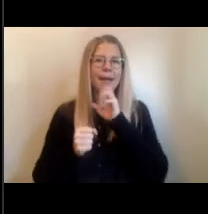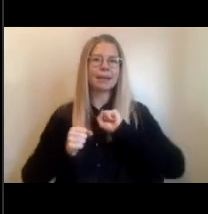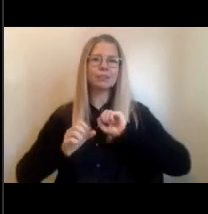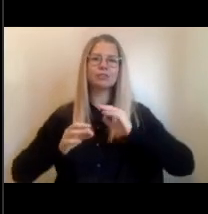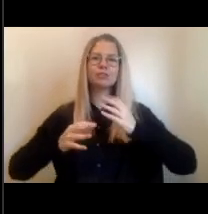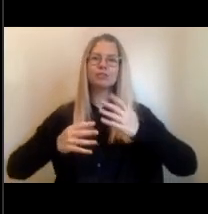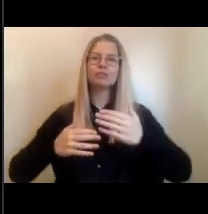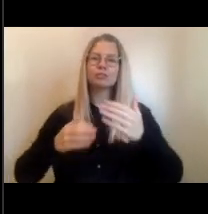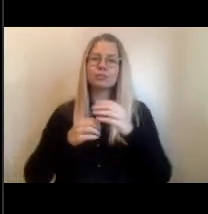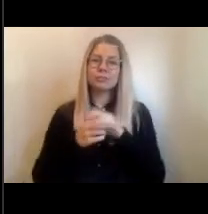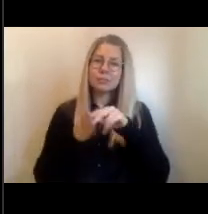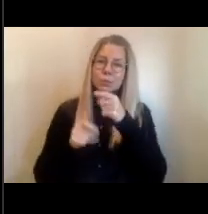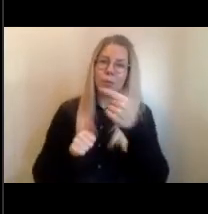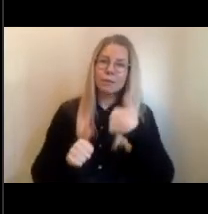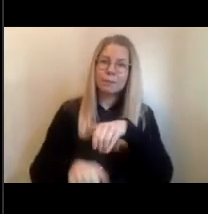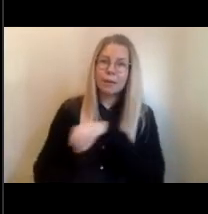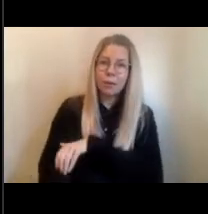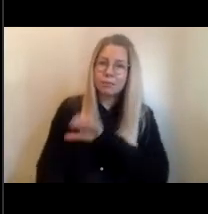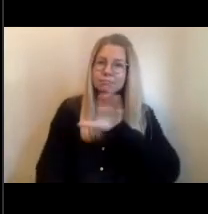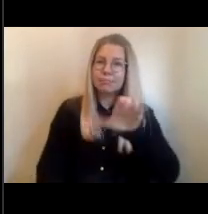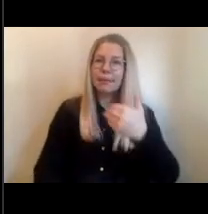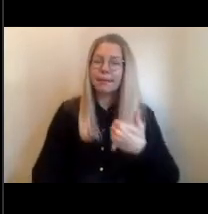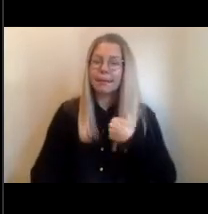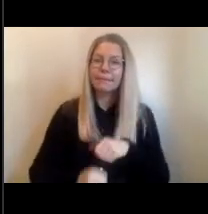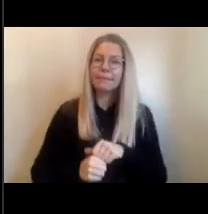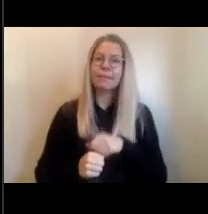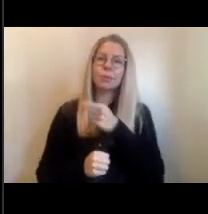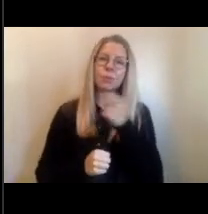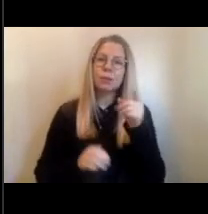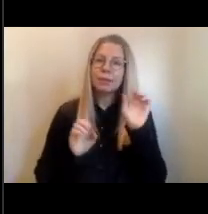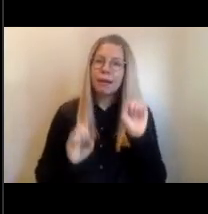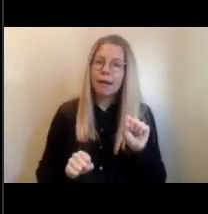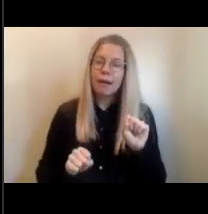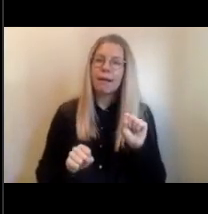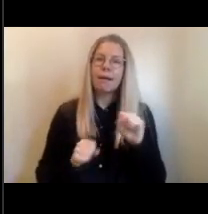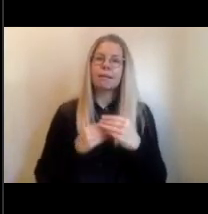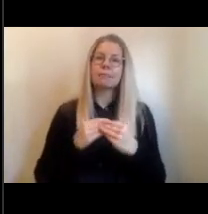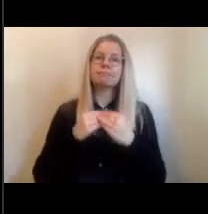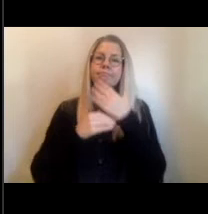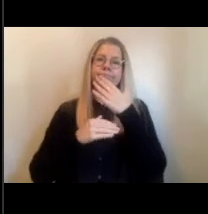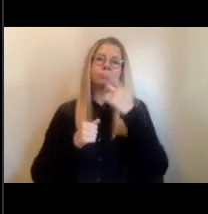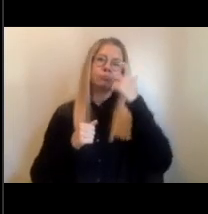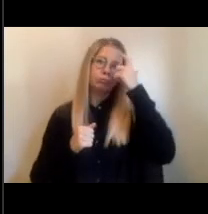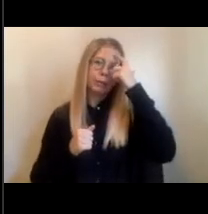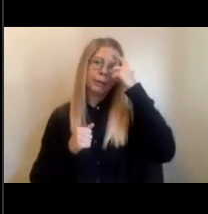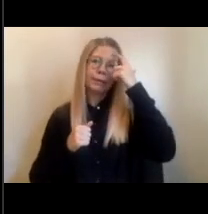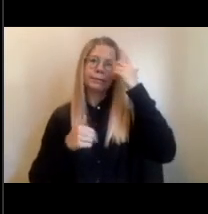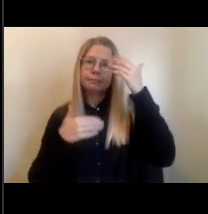face of this, can potentially play a large role in impacting everything else in your life.